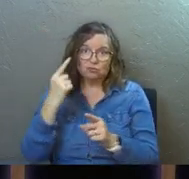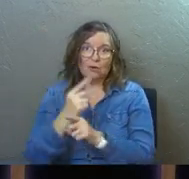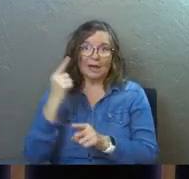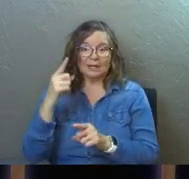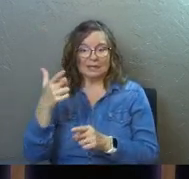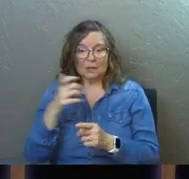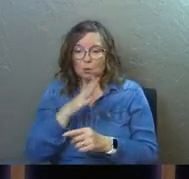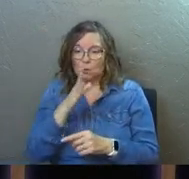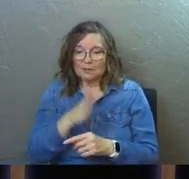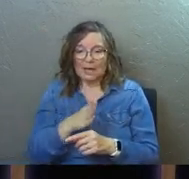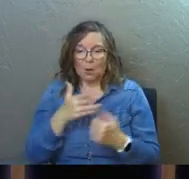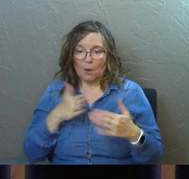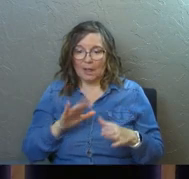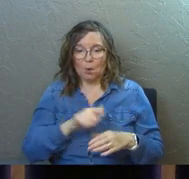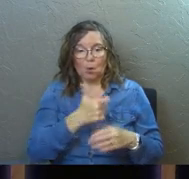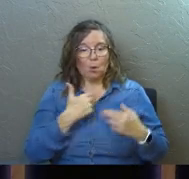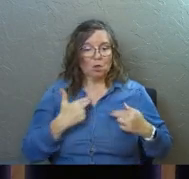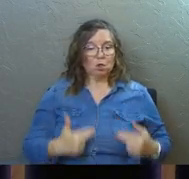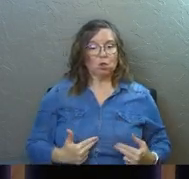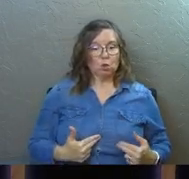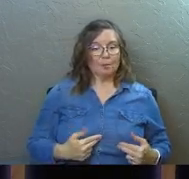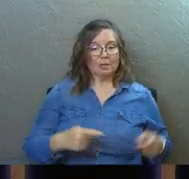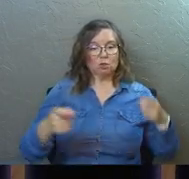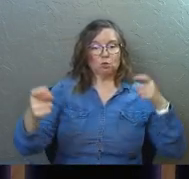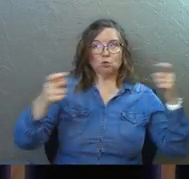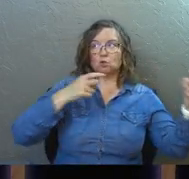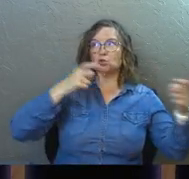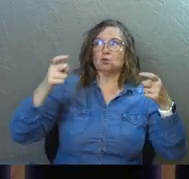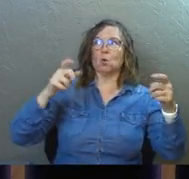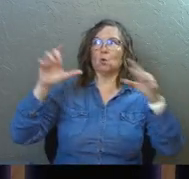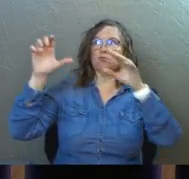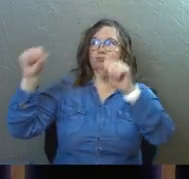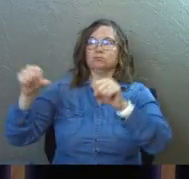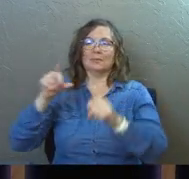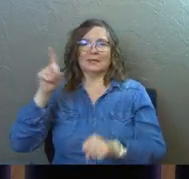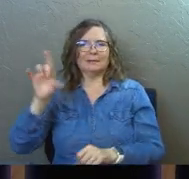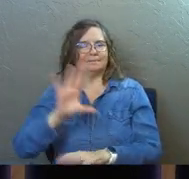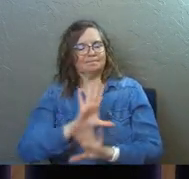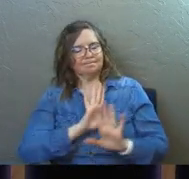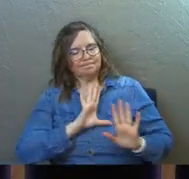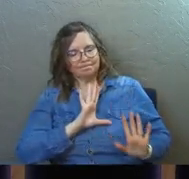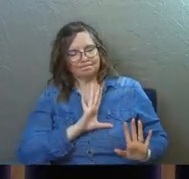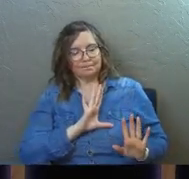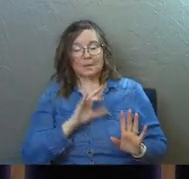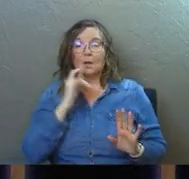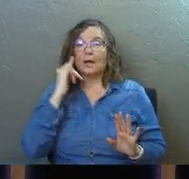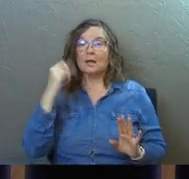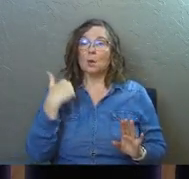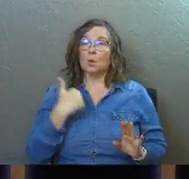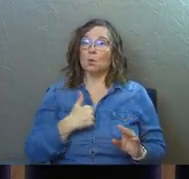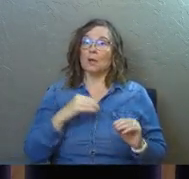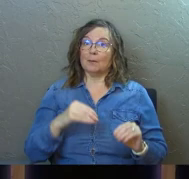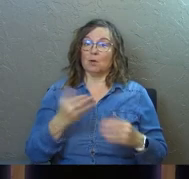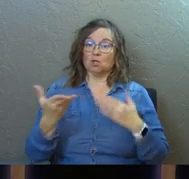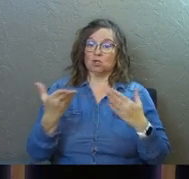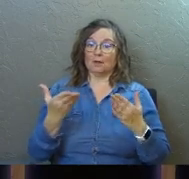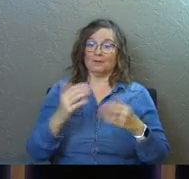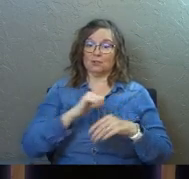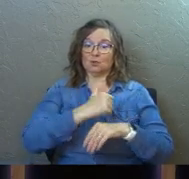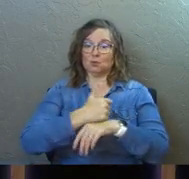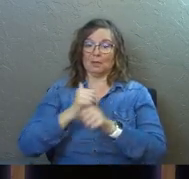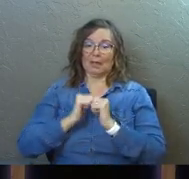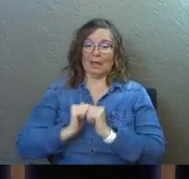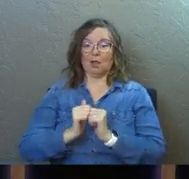right and he will not allow no human being to control him. So this idea that like we put services